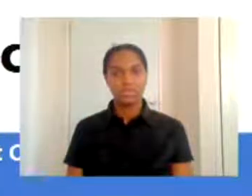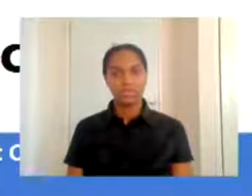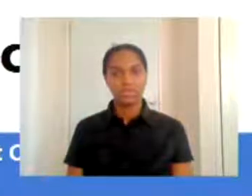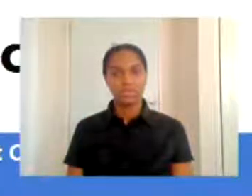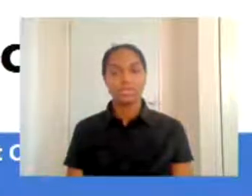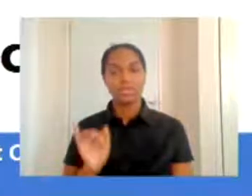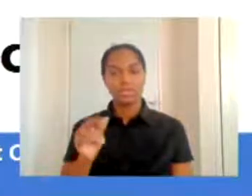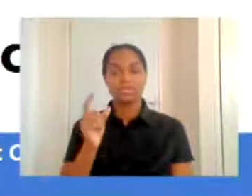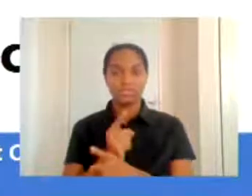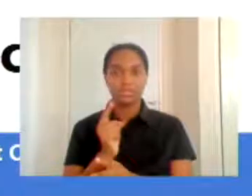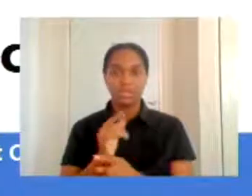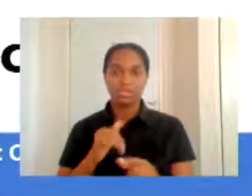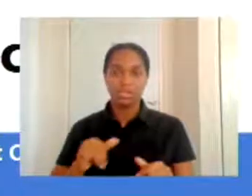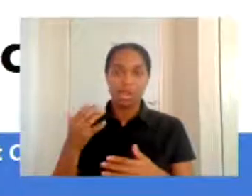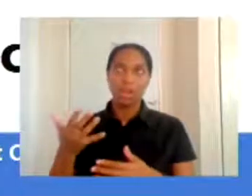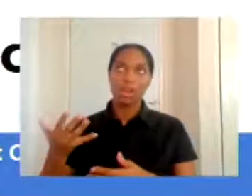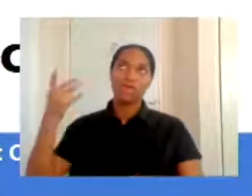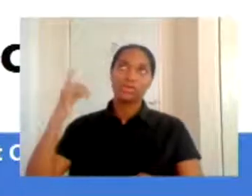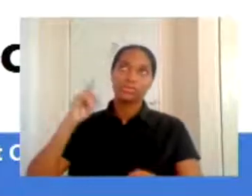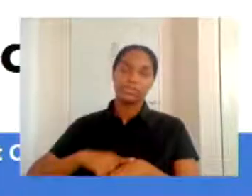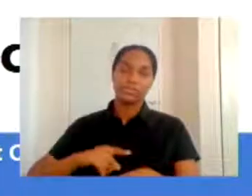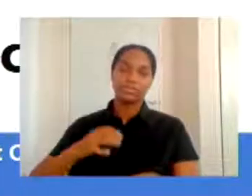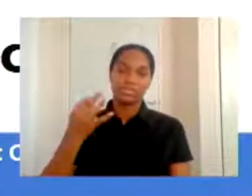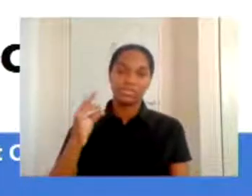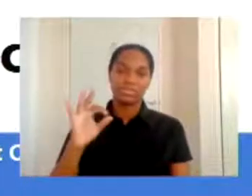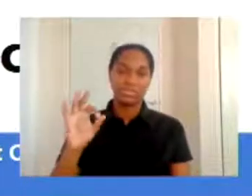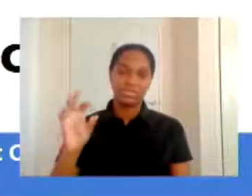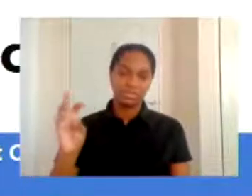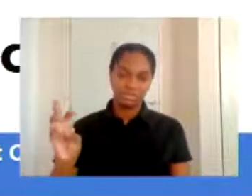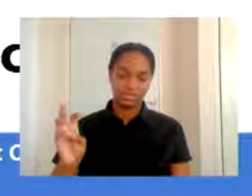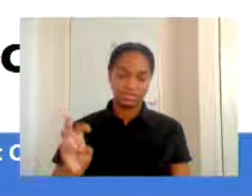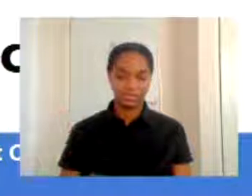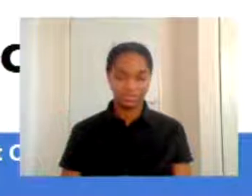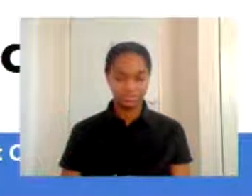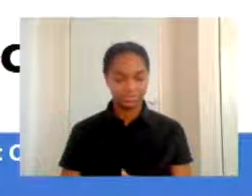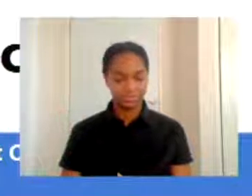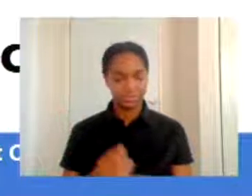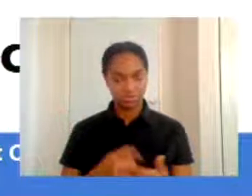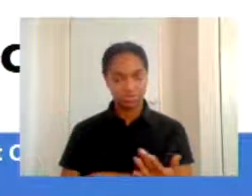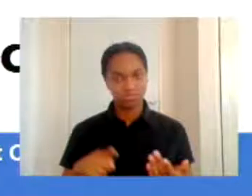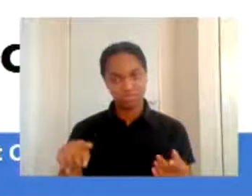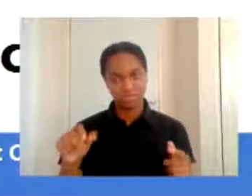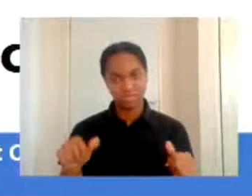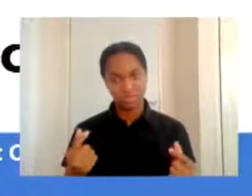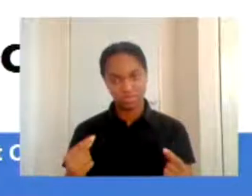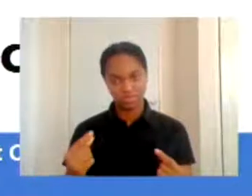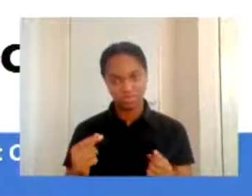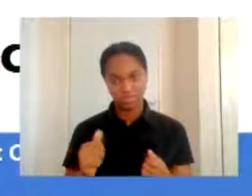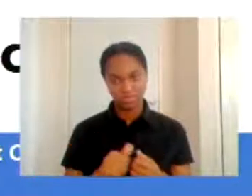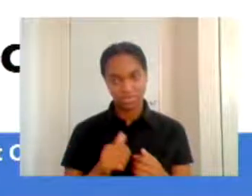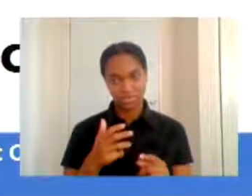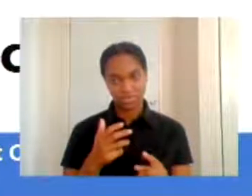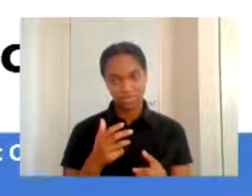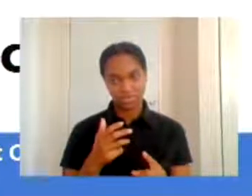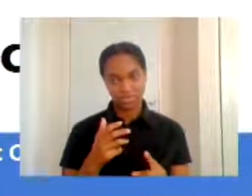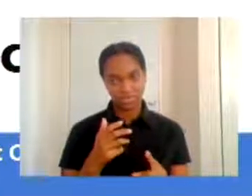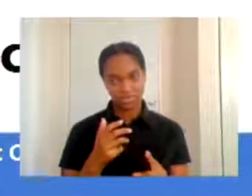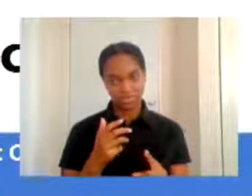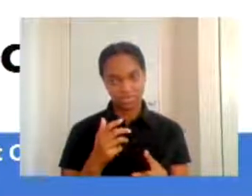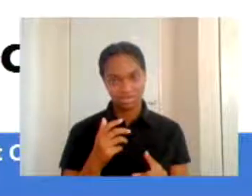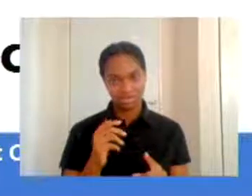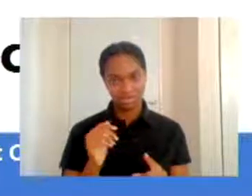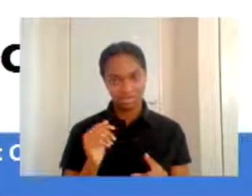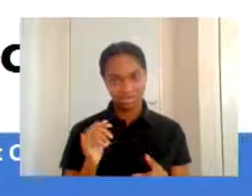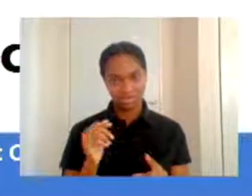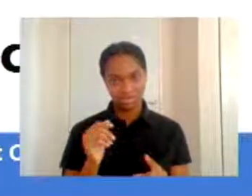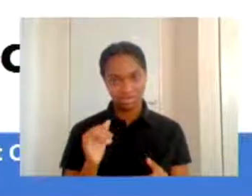standardized a long time ago now, 1996. And what you could do with MPEG-2, if you